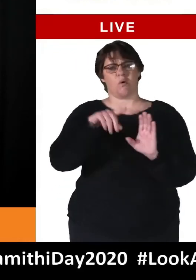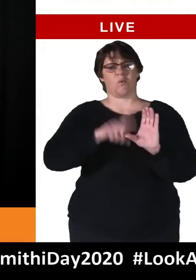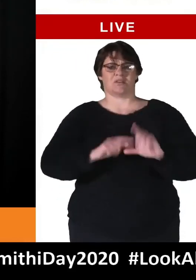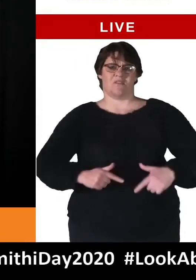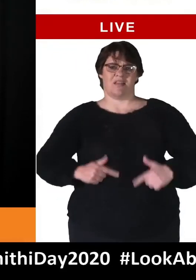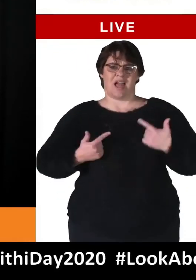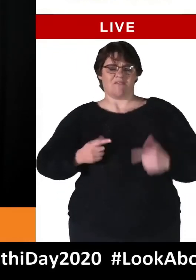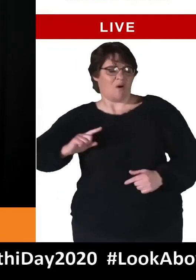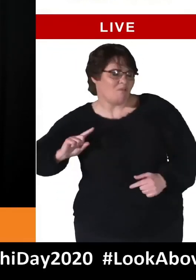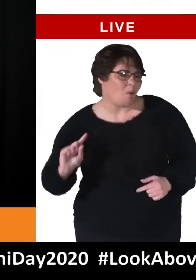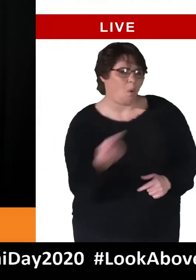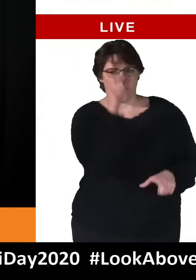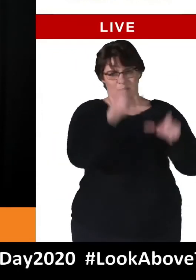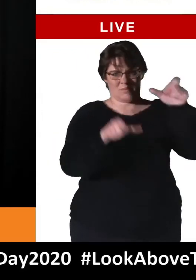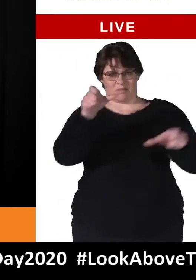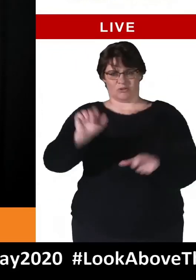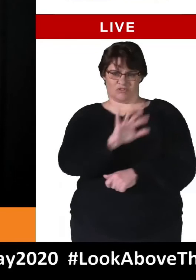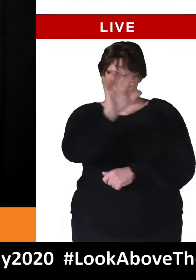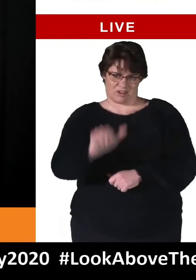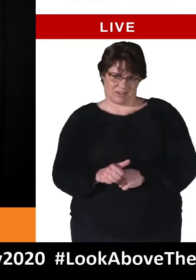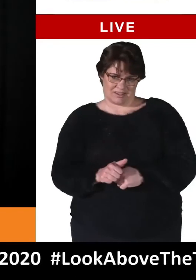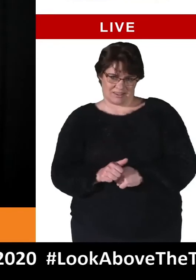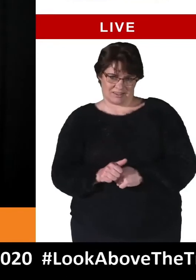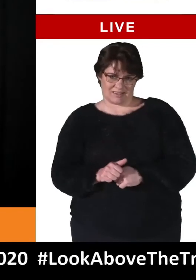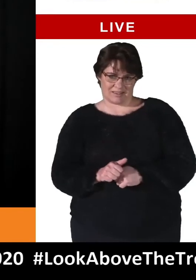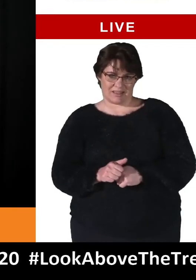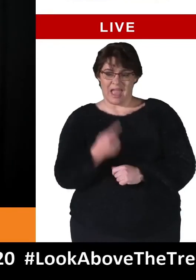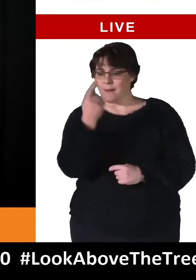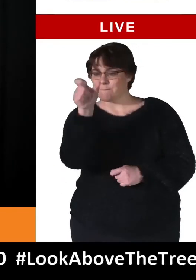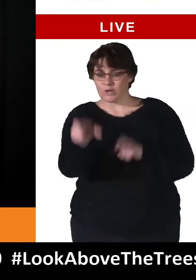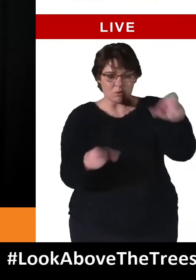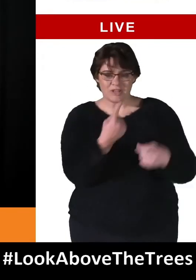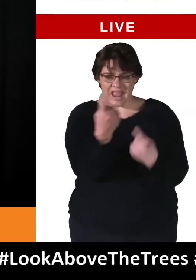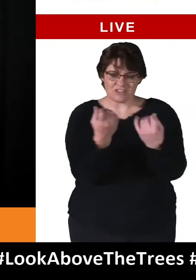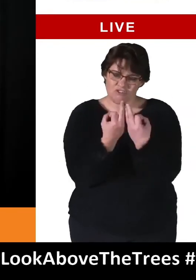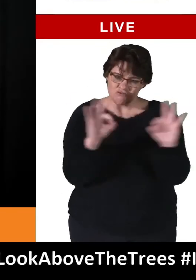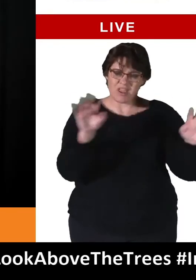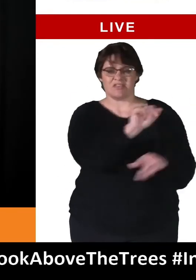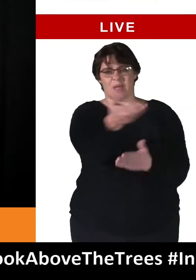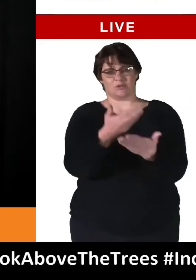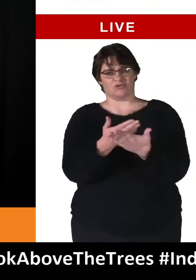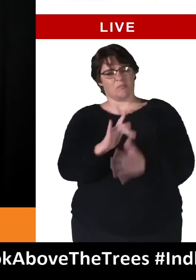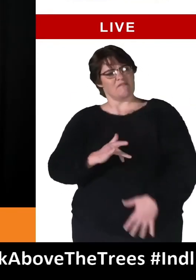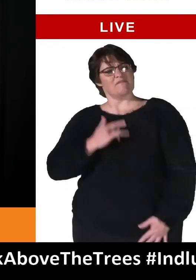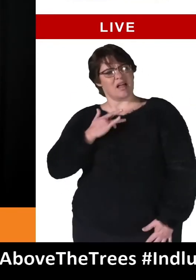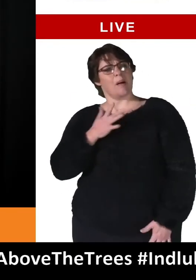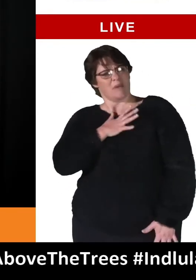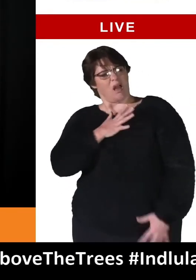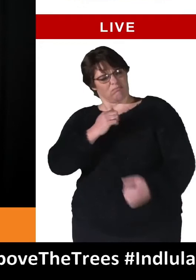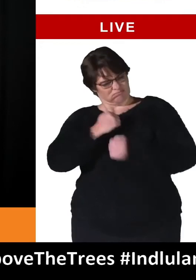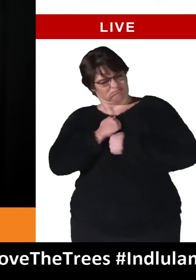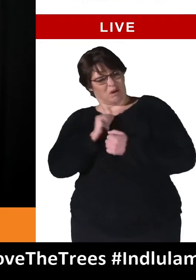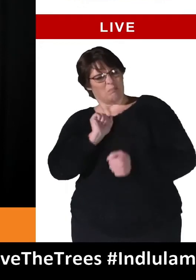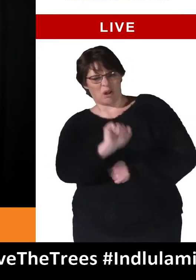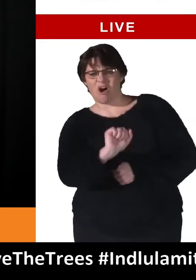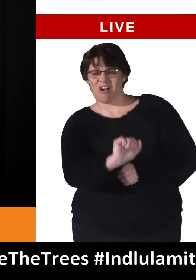of life of all citizens and free the potential of each person so that they can feel that they belong